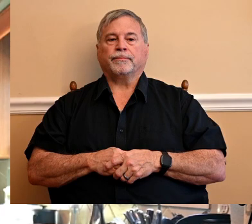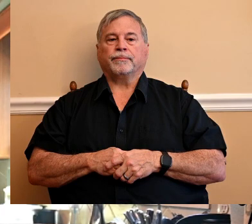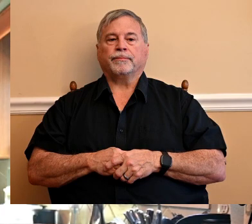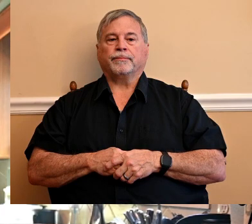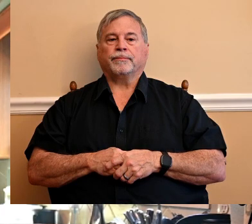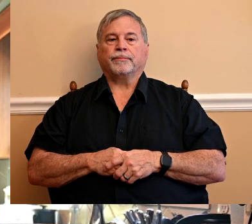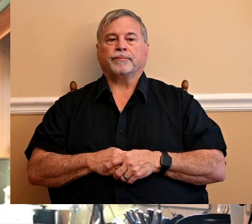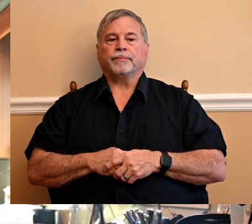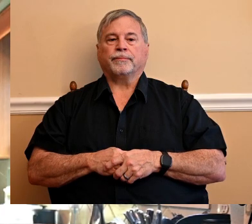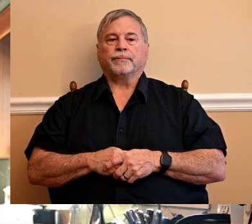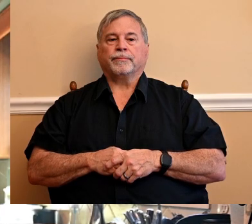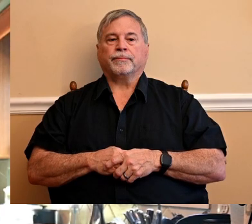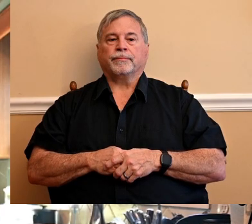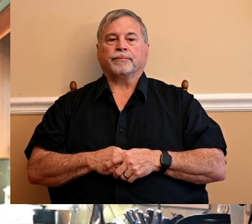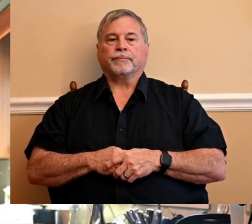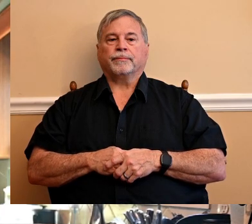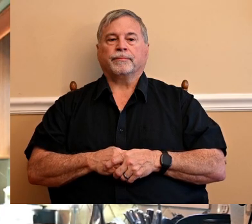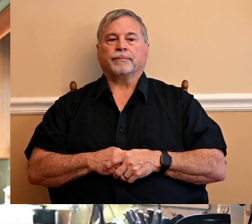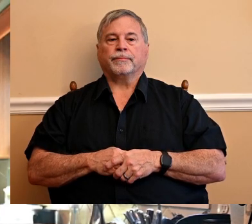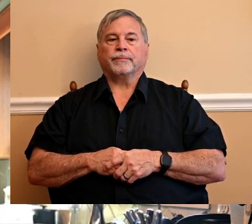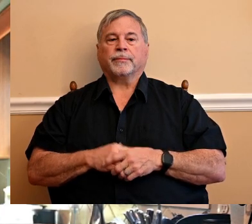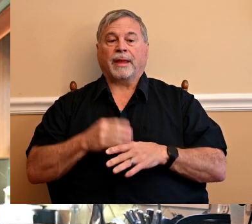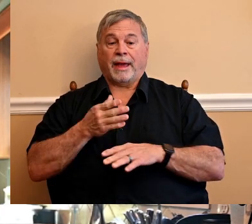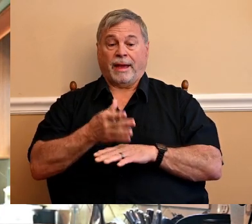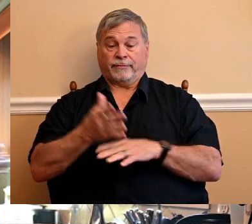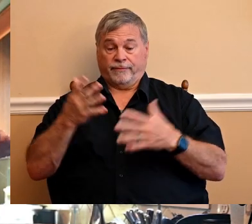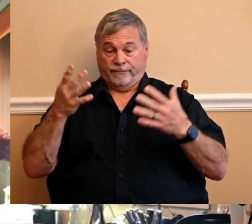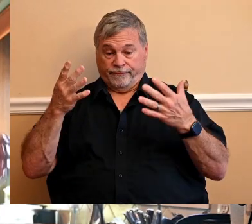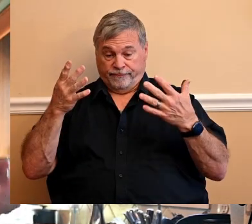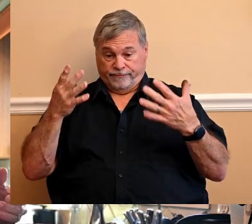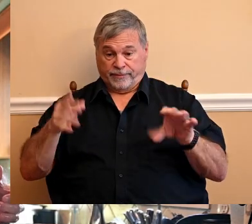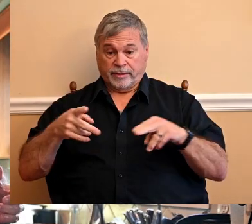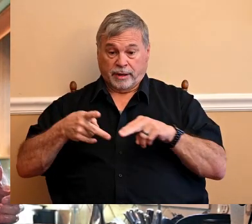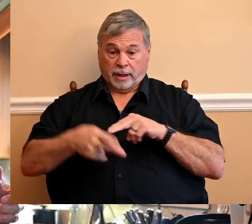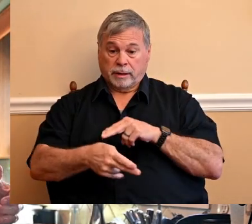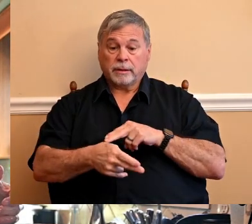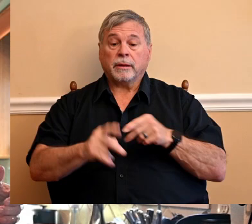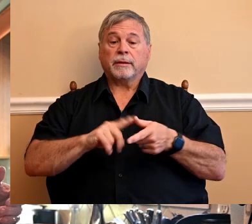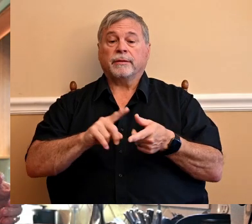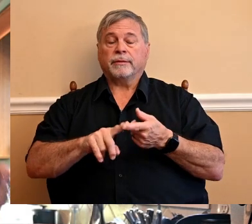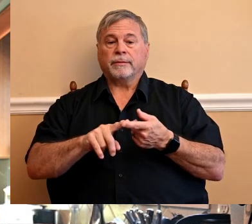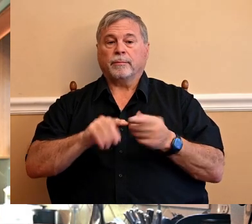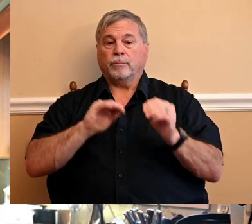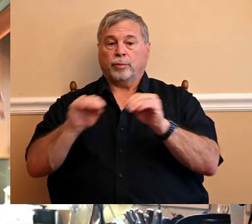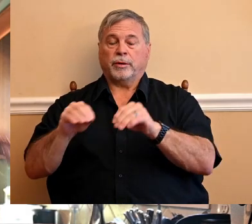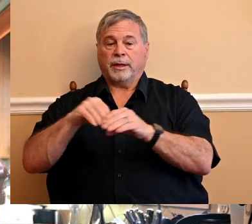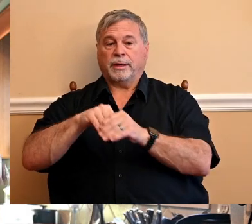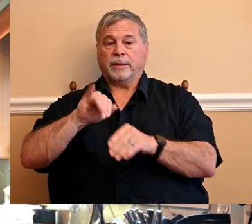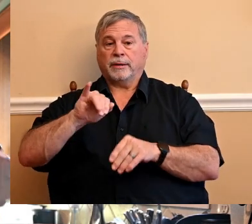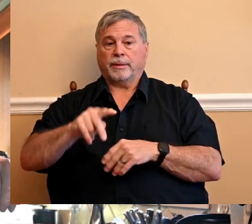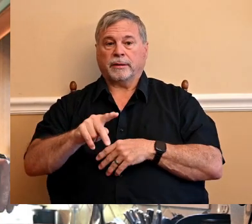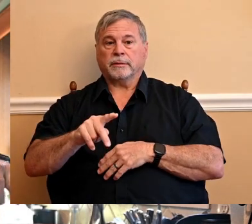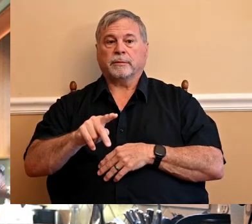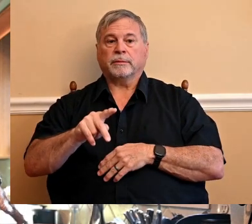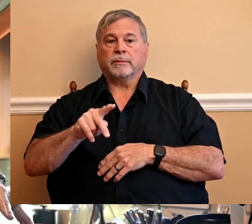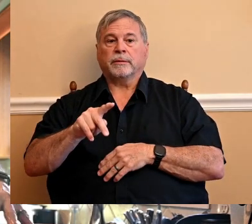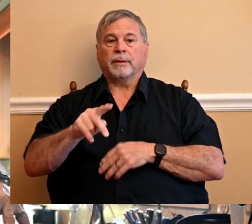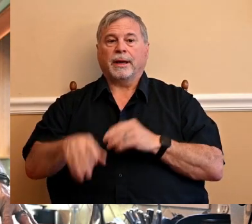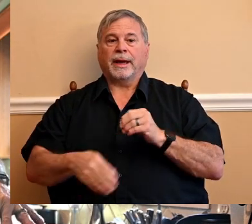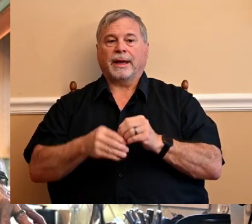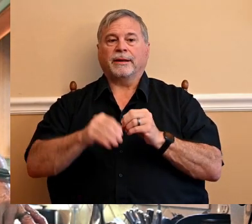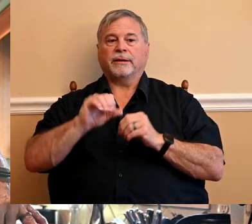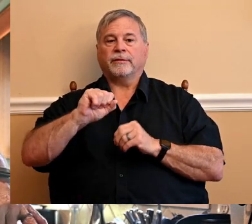Okay, so once we've cut the meat, we're going to put it into the Instapot. We're going to put the spices in and